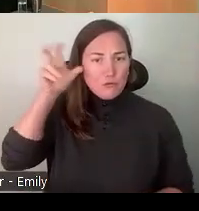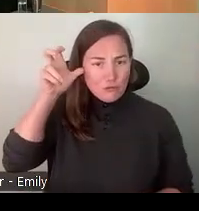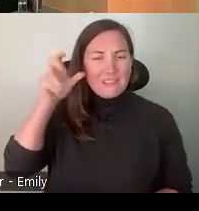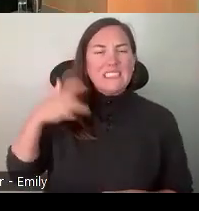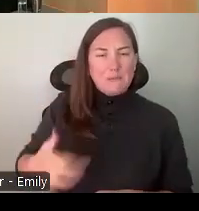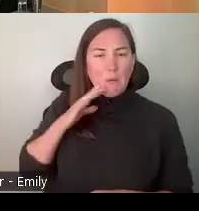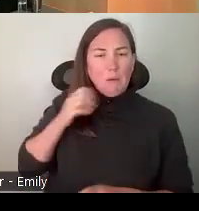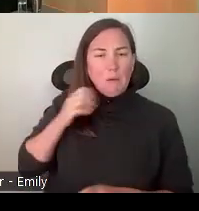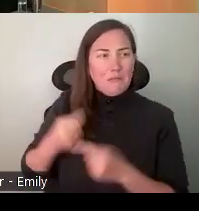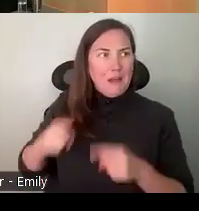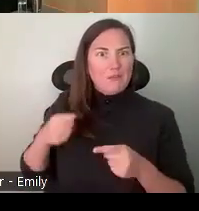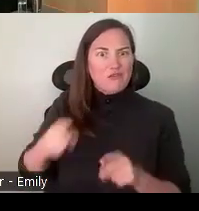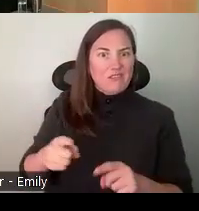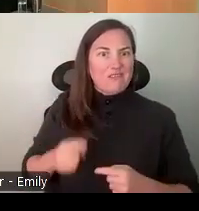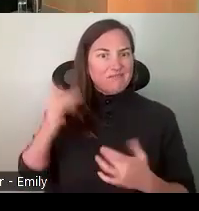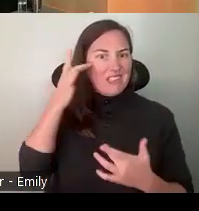of their illness.